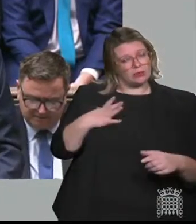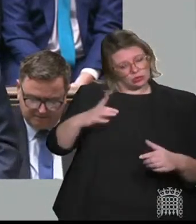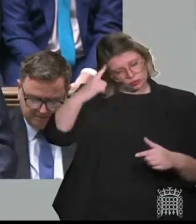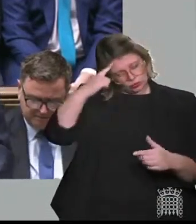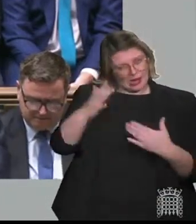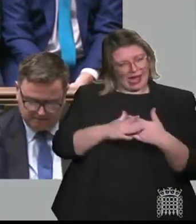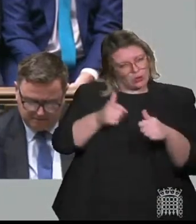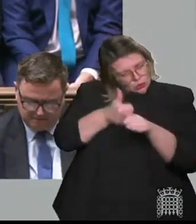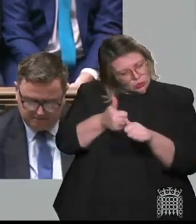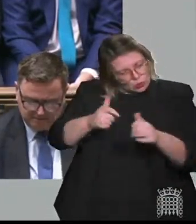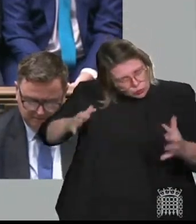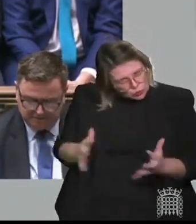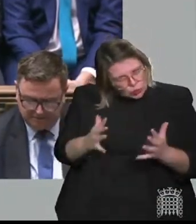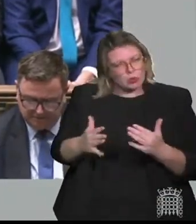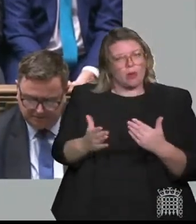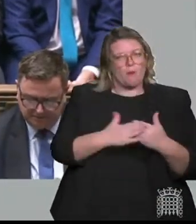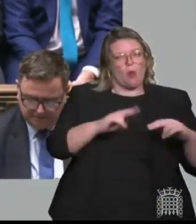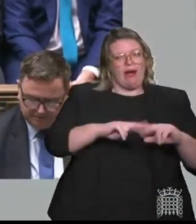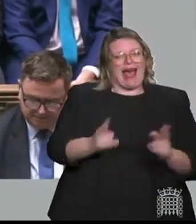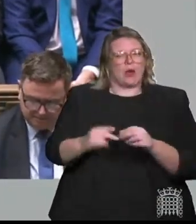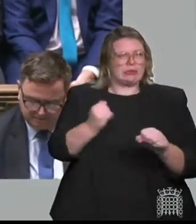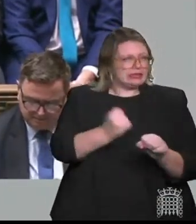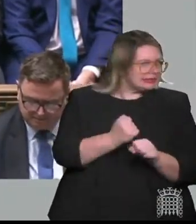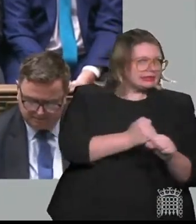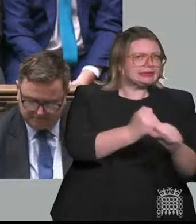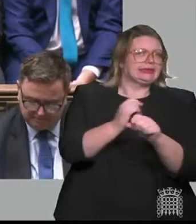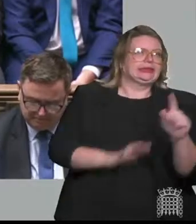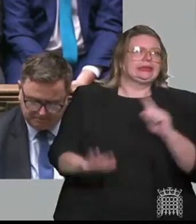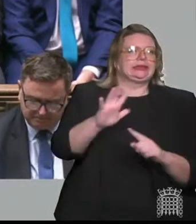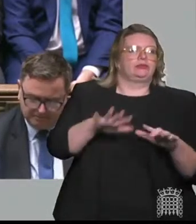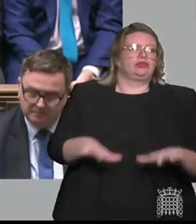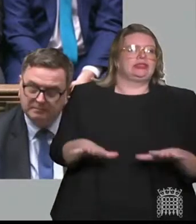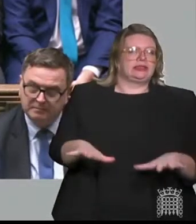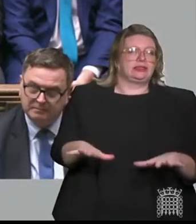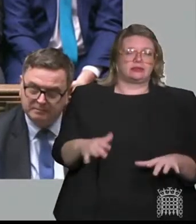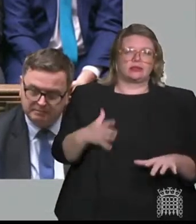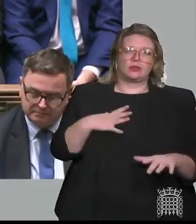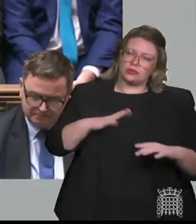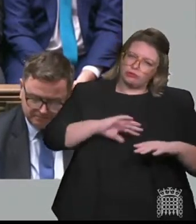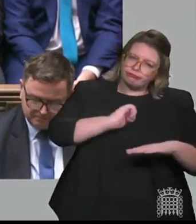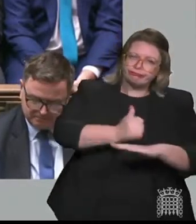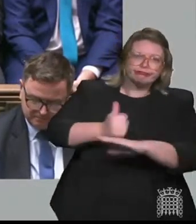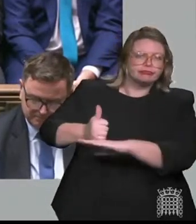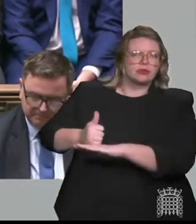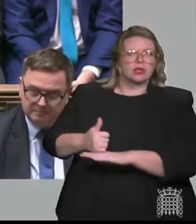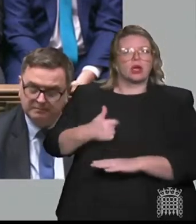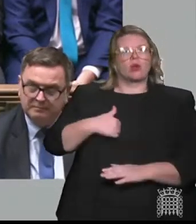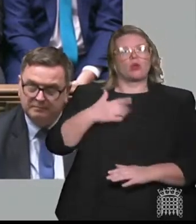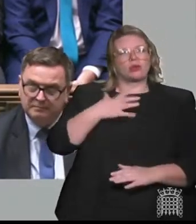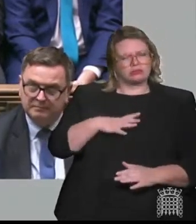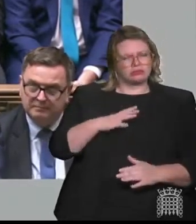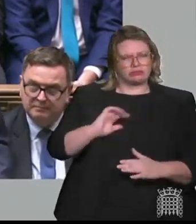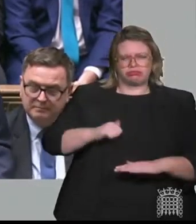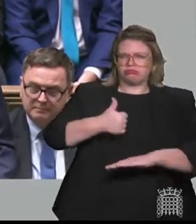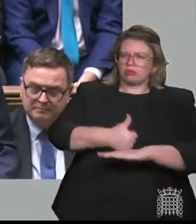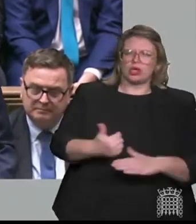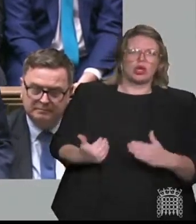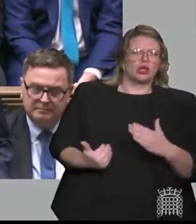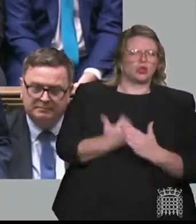homes. We'll invest £110 million over this year and next to deliver high-quality nutrient mitigation schemes,